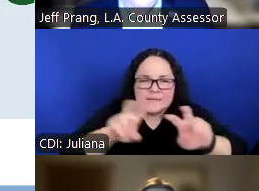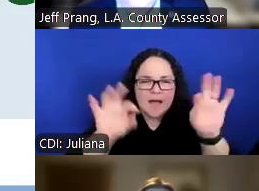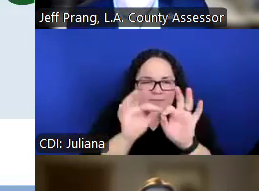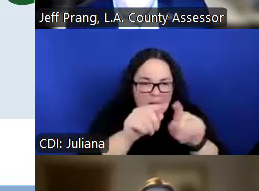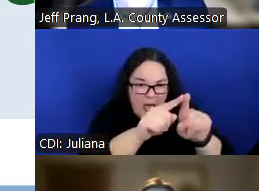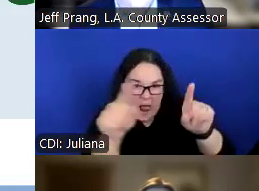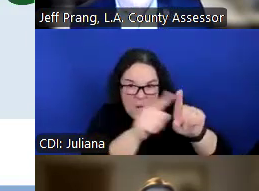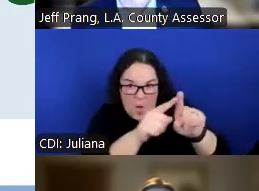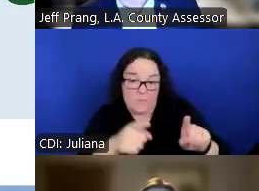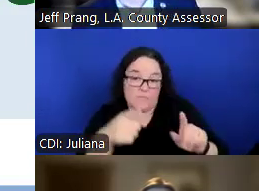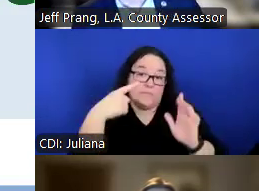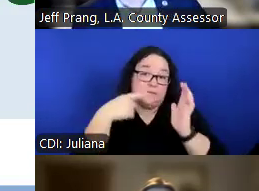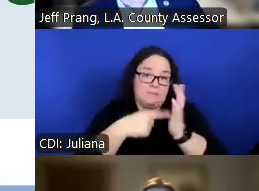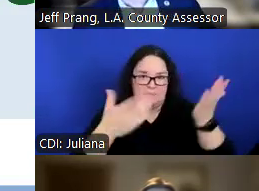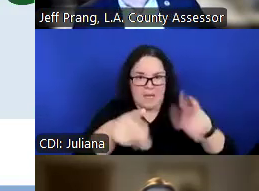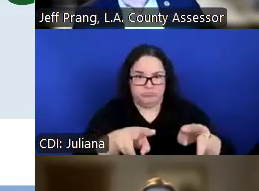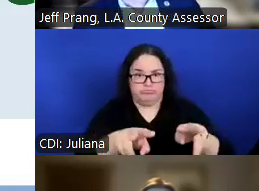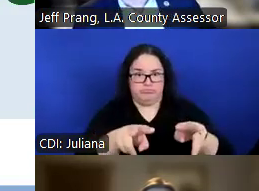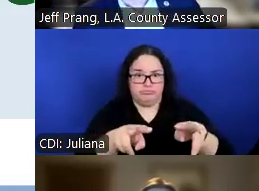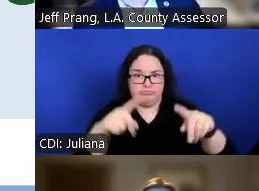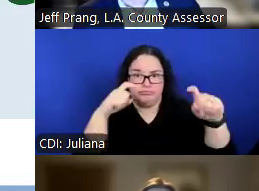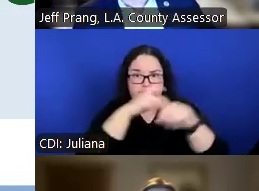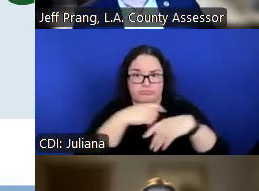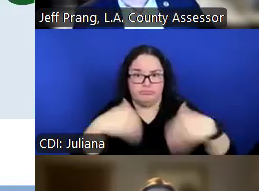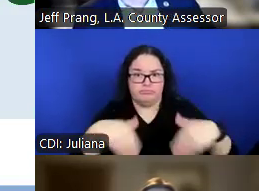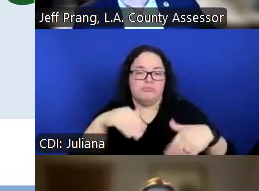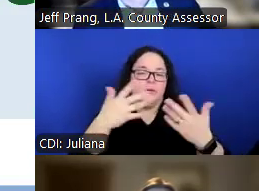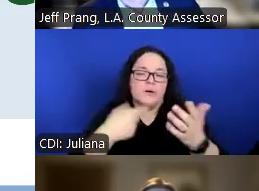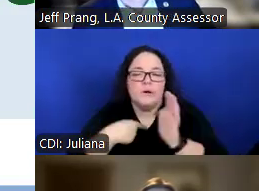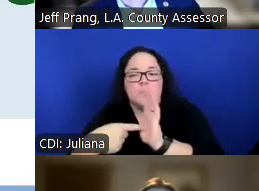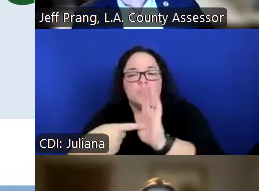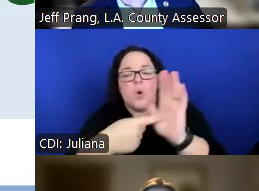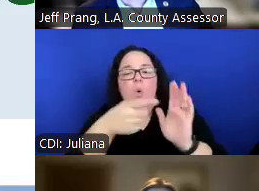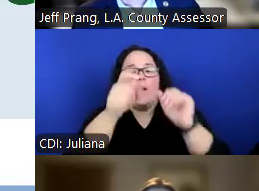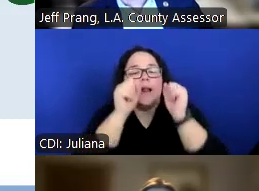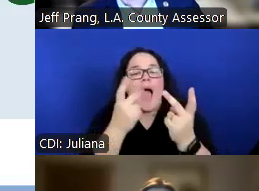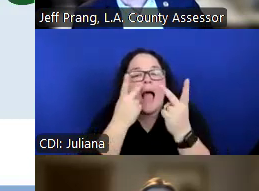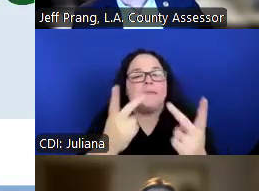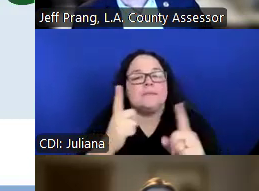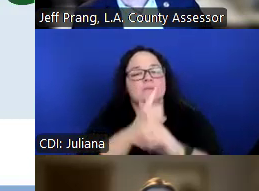complicated, but I did want to provide you with a visual.